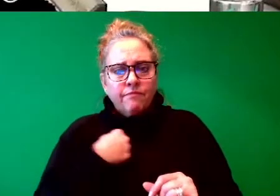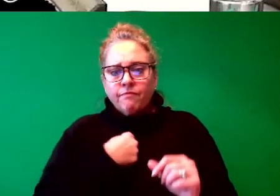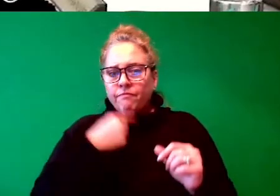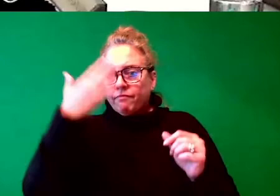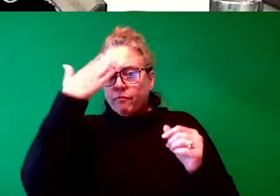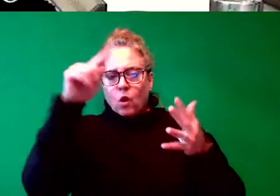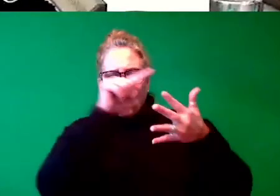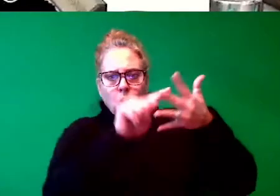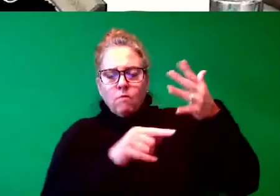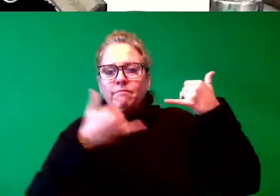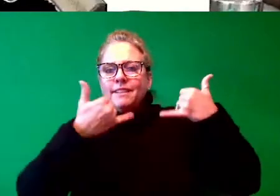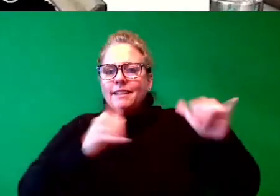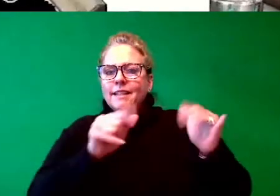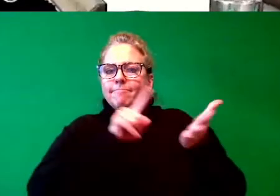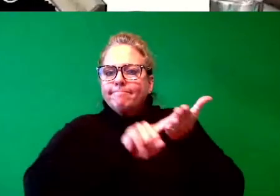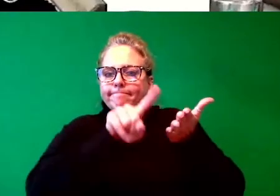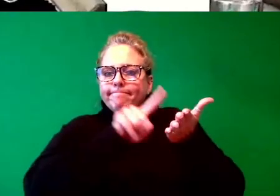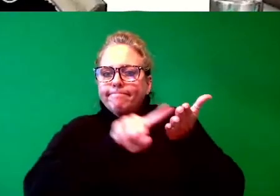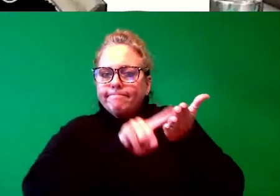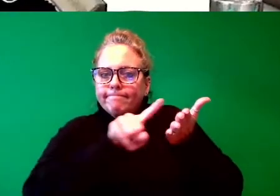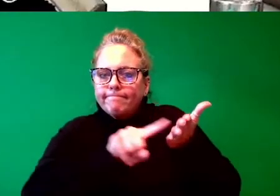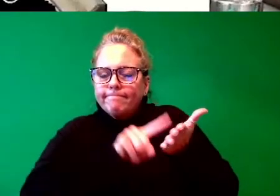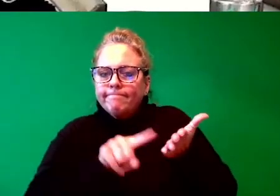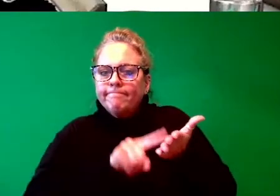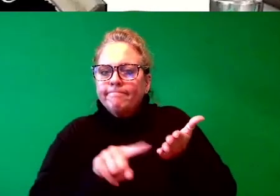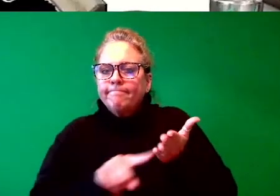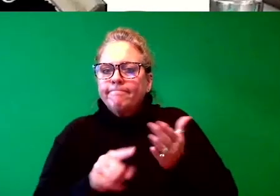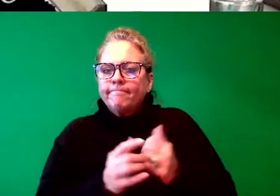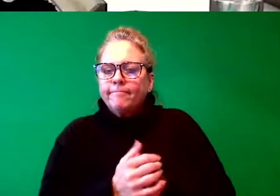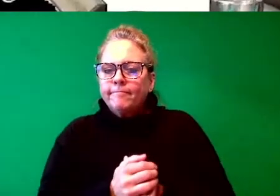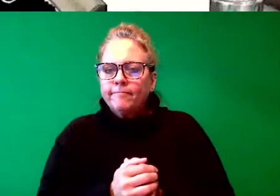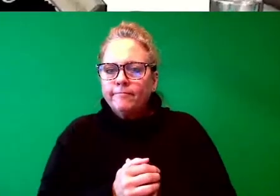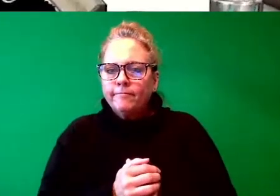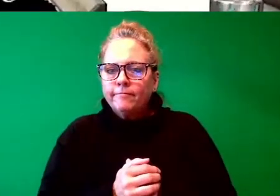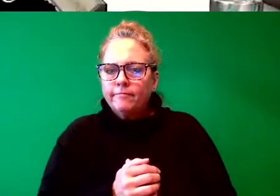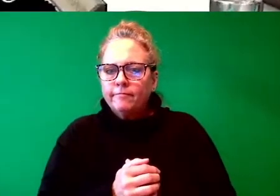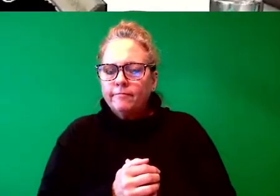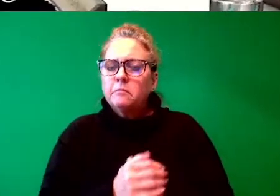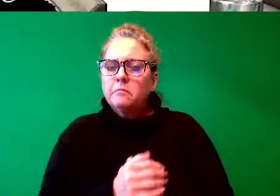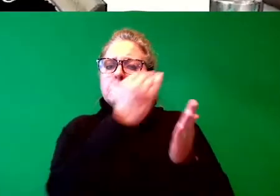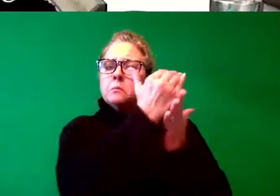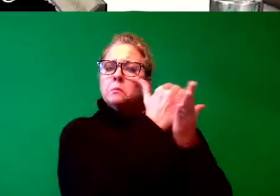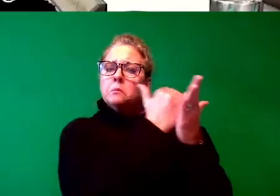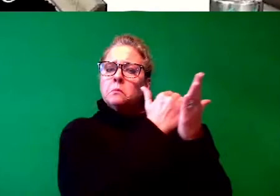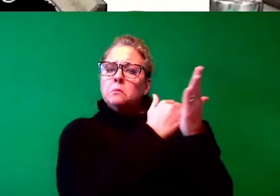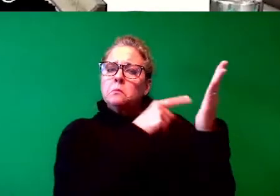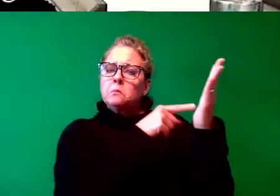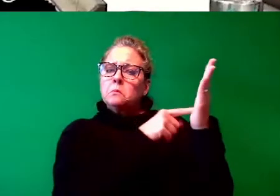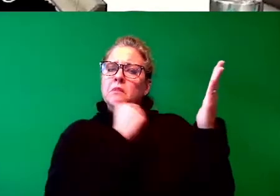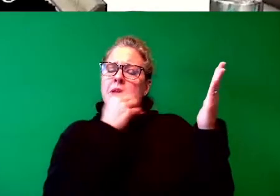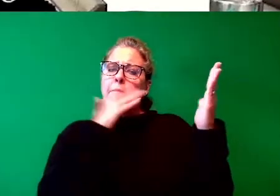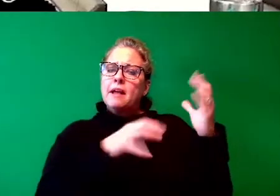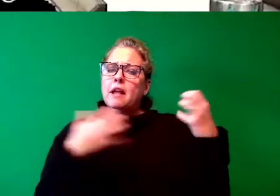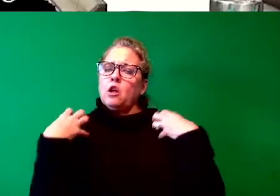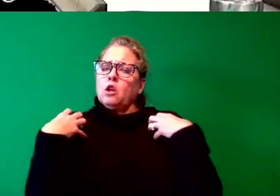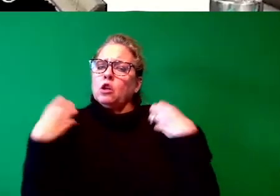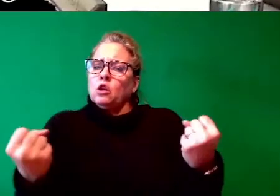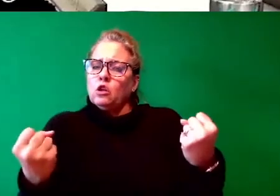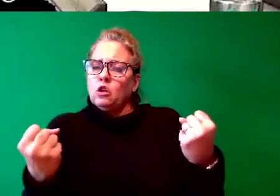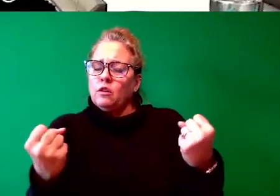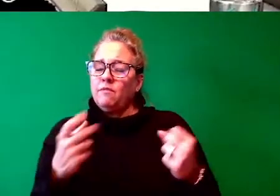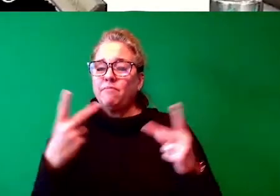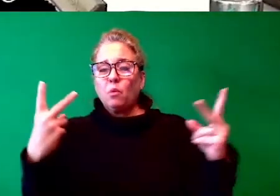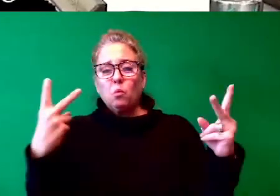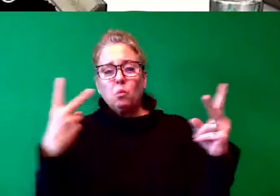is that this wasn't so bad and that the cure was worse than the disease. For the many families who have